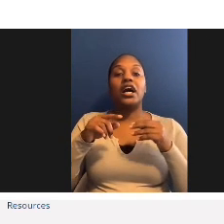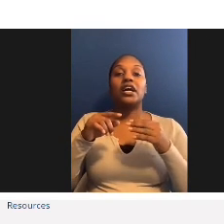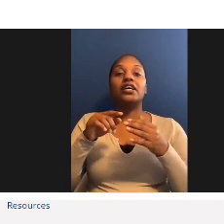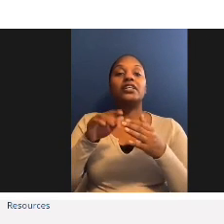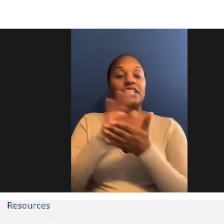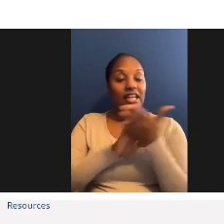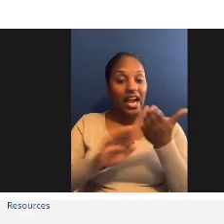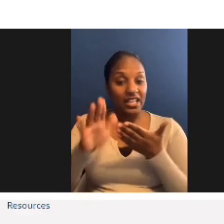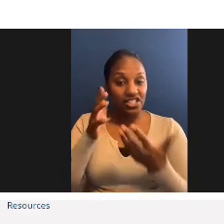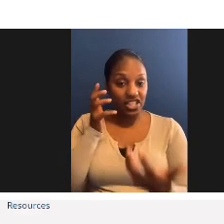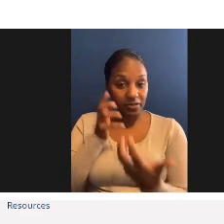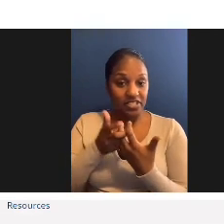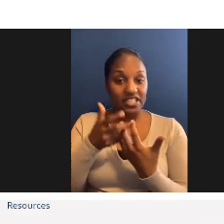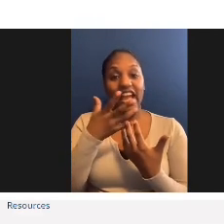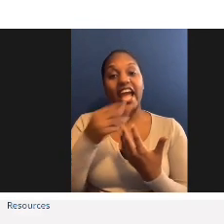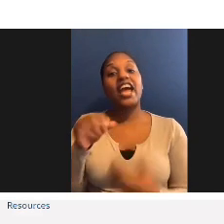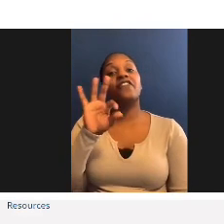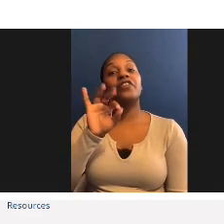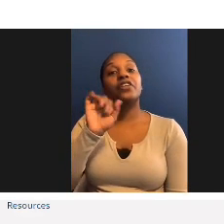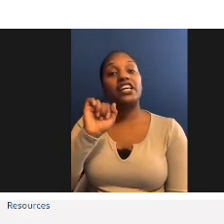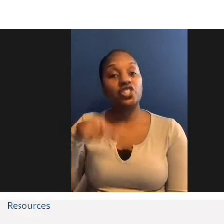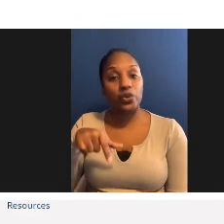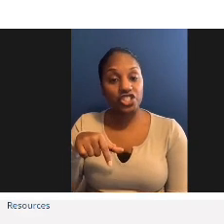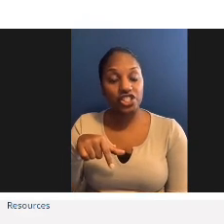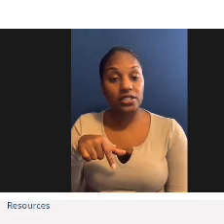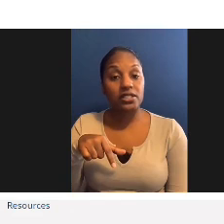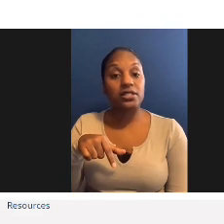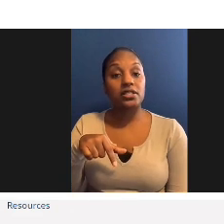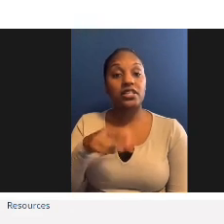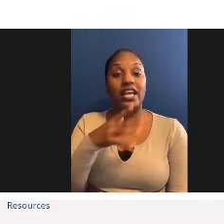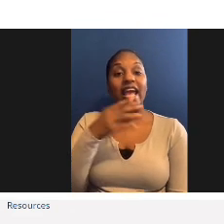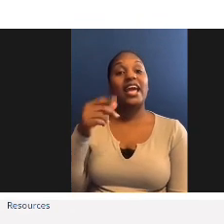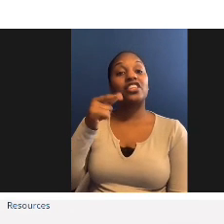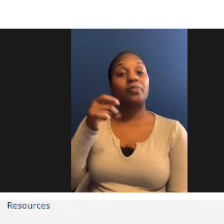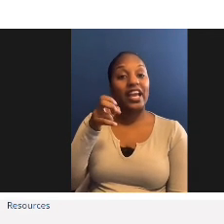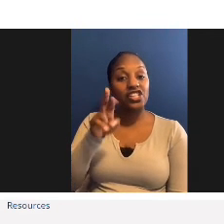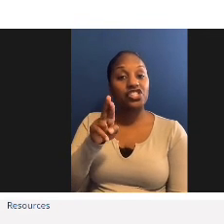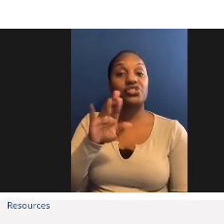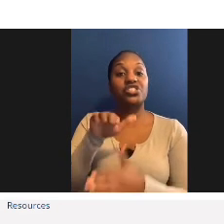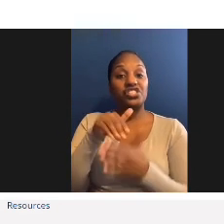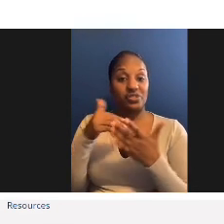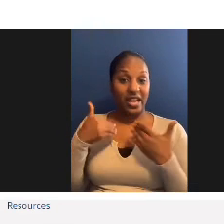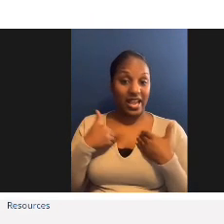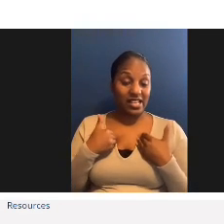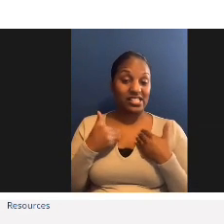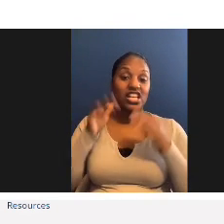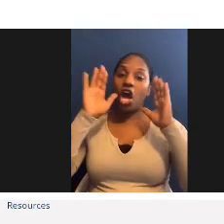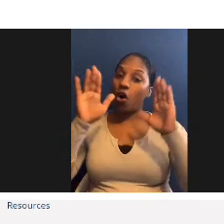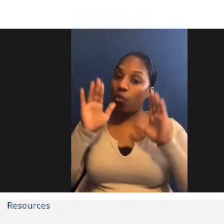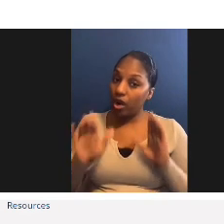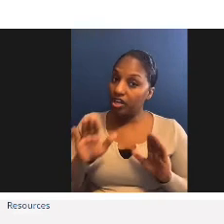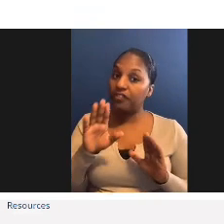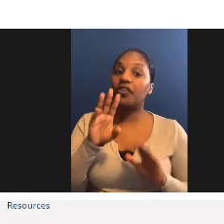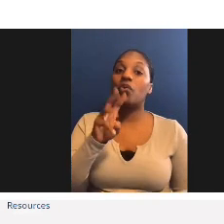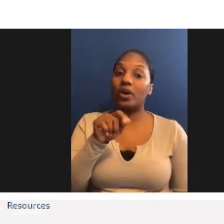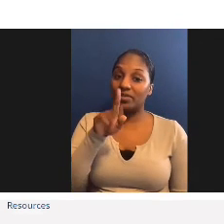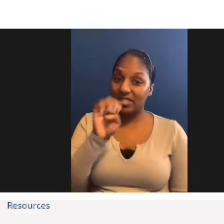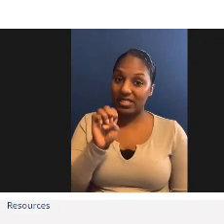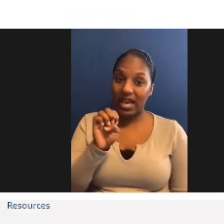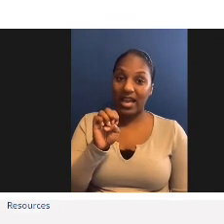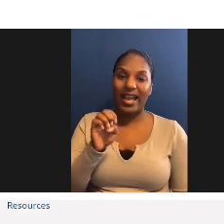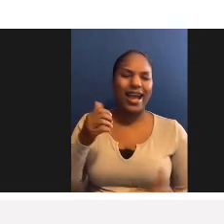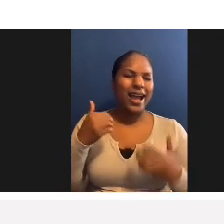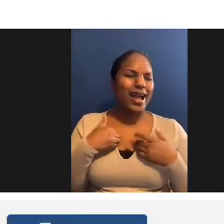accommodations and frequently asked questions. The Pacer Center has a great website packed full